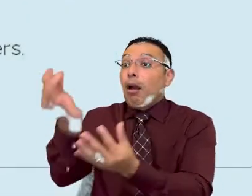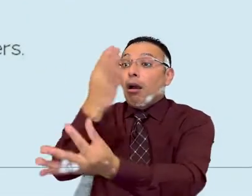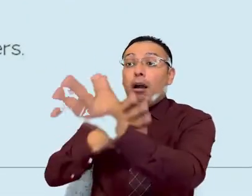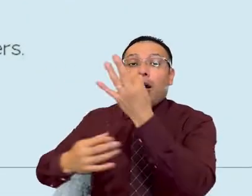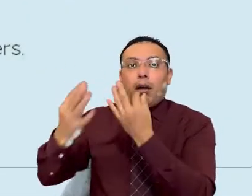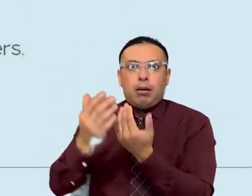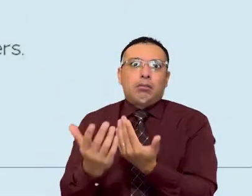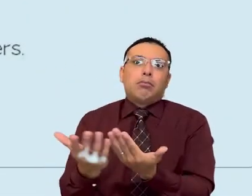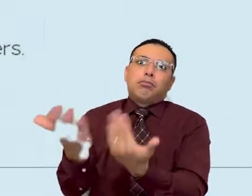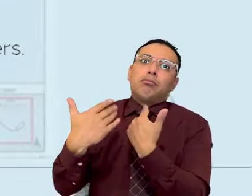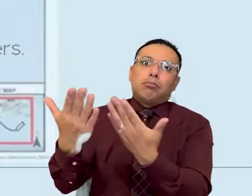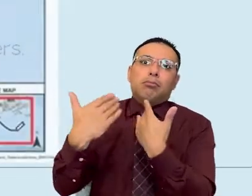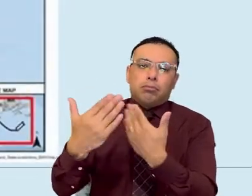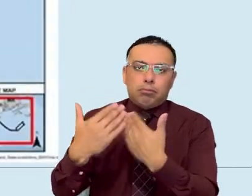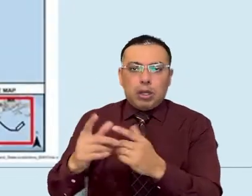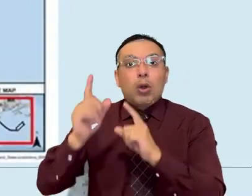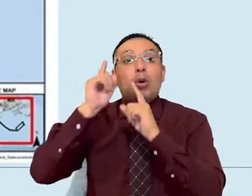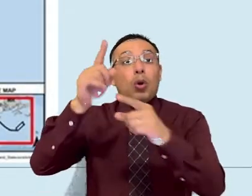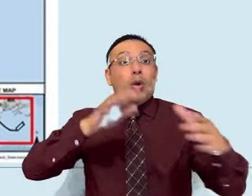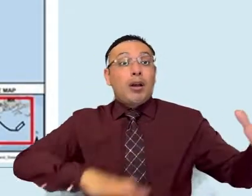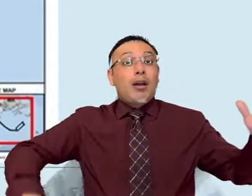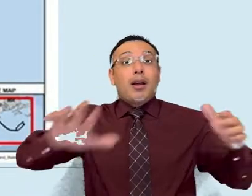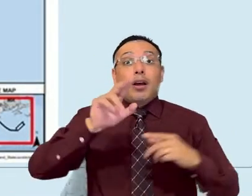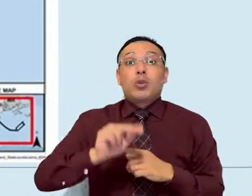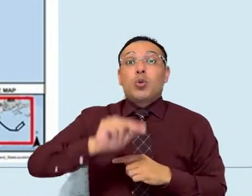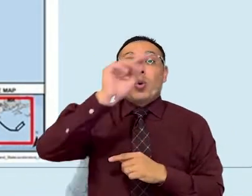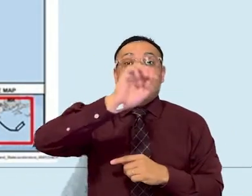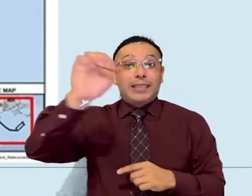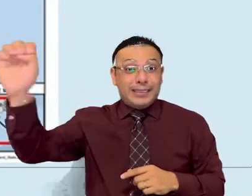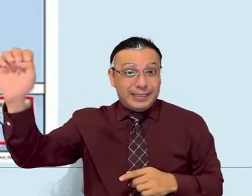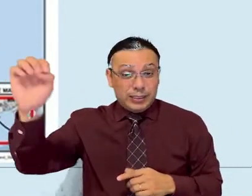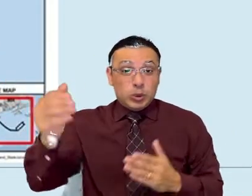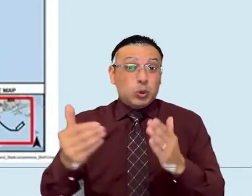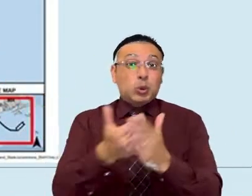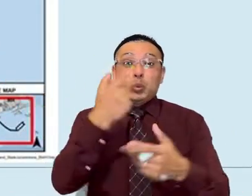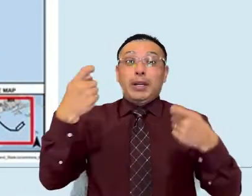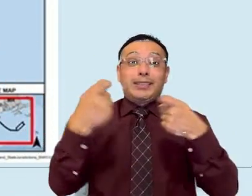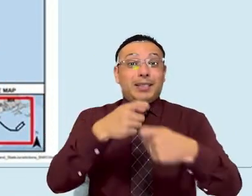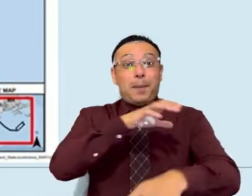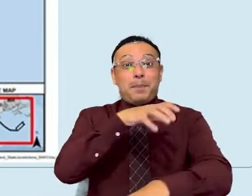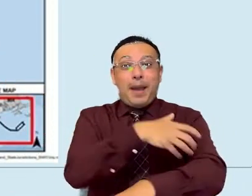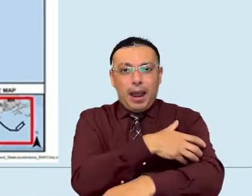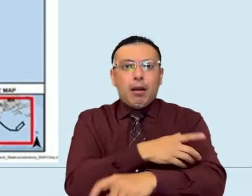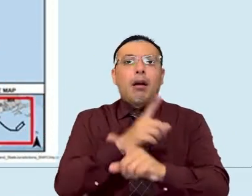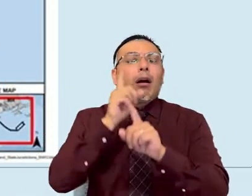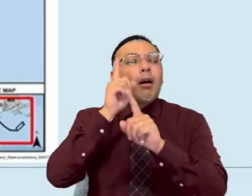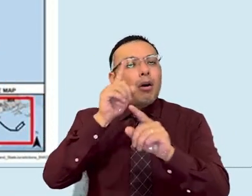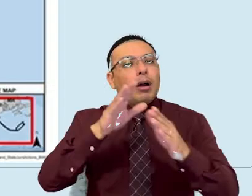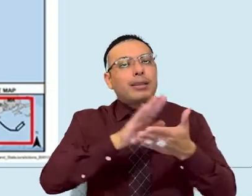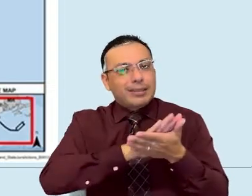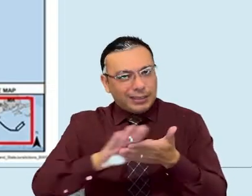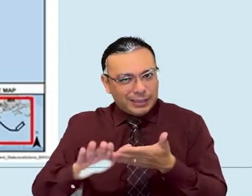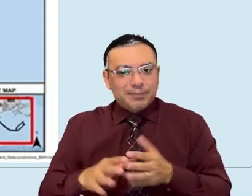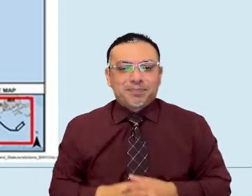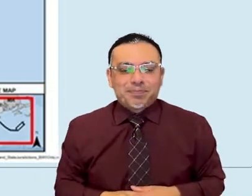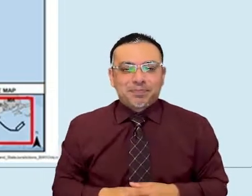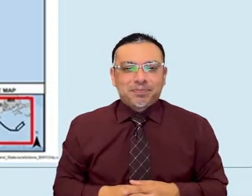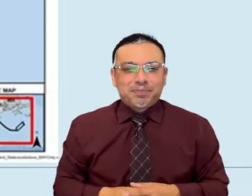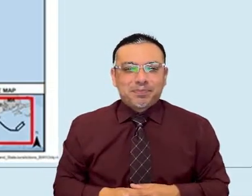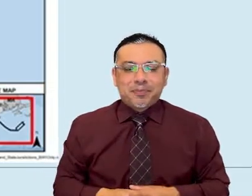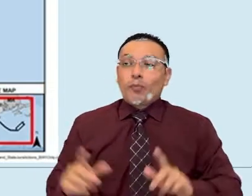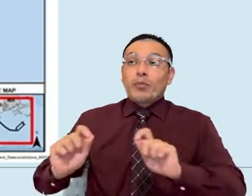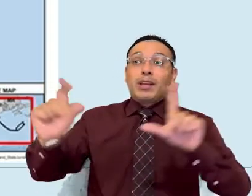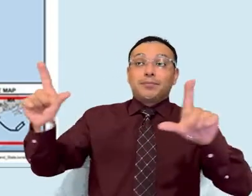future for the Northeast. This is just quickly to show a slide with more detail about those waters.